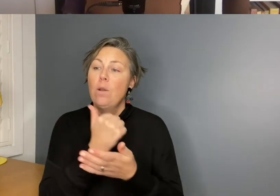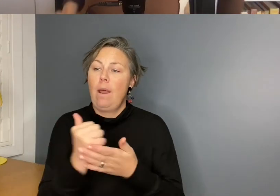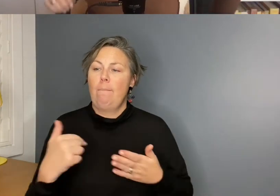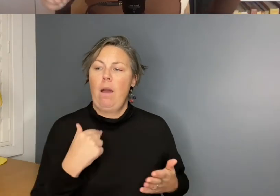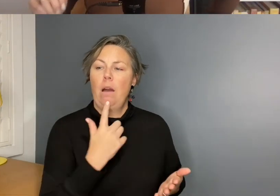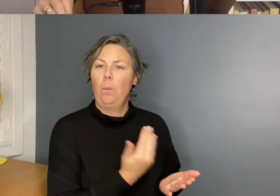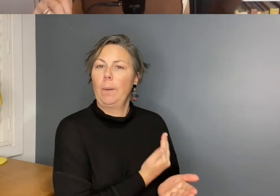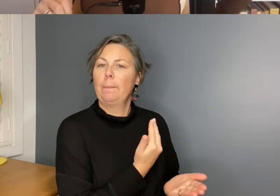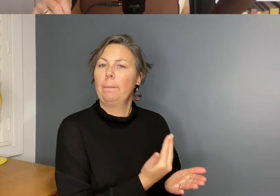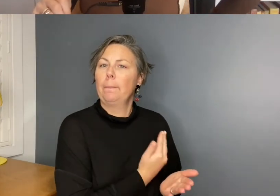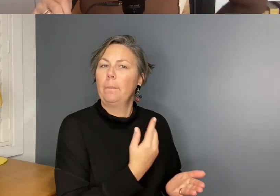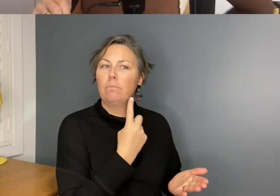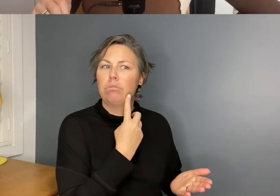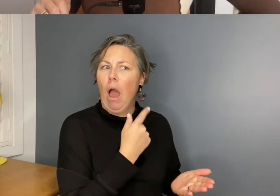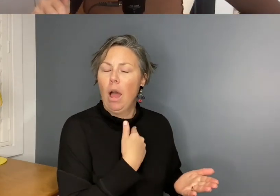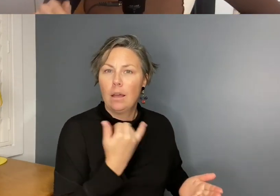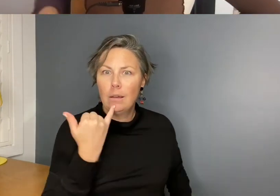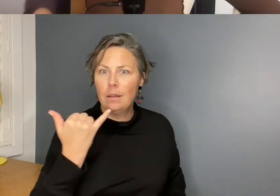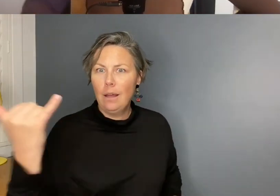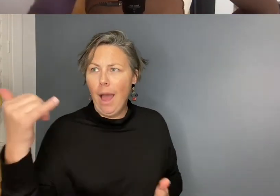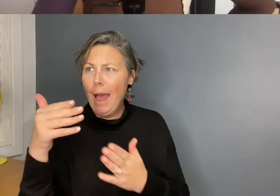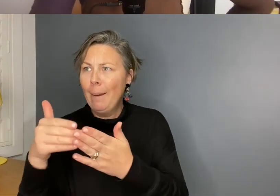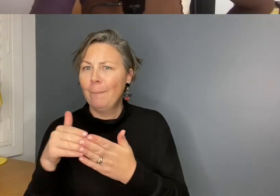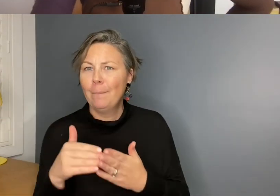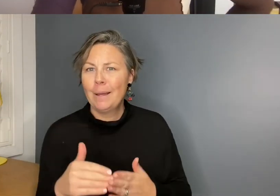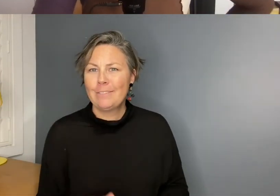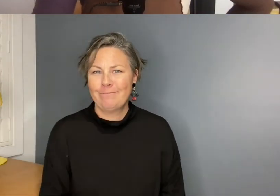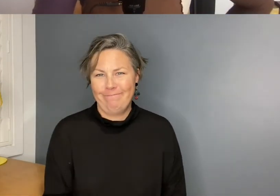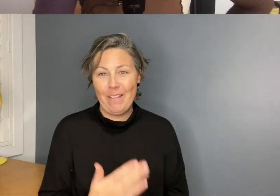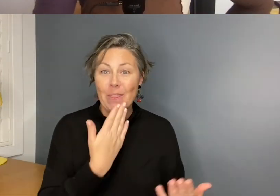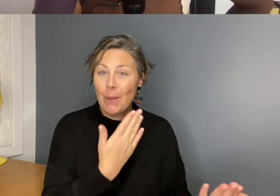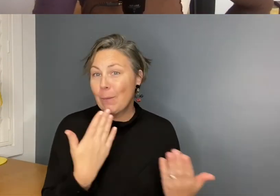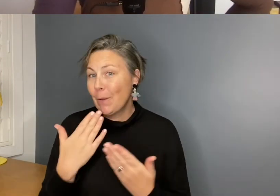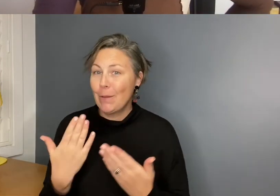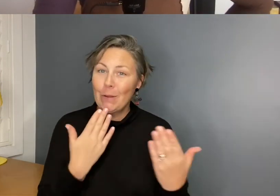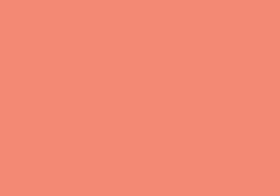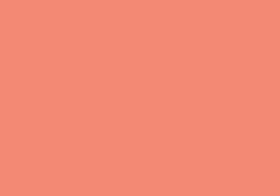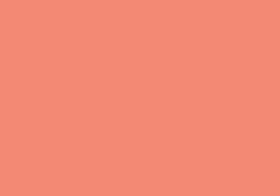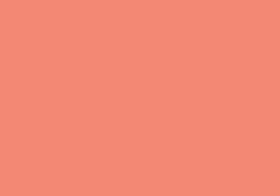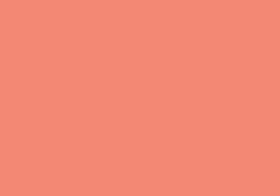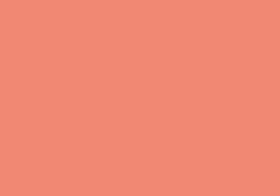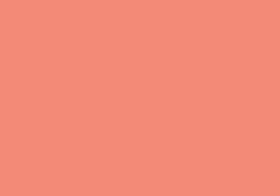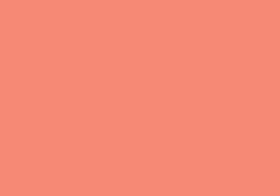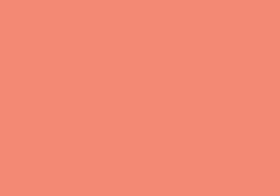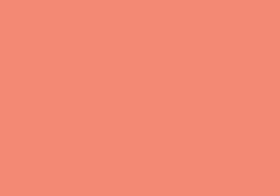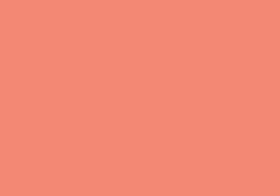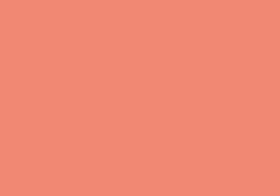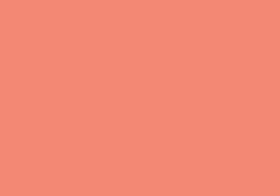Thanks, Rebecca. Thank you so much. Thank you. Bye.